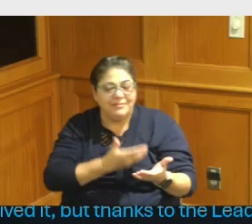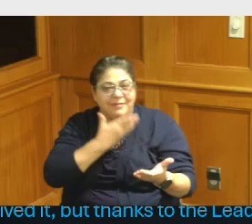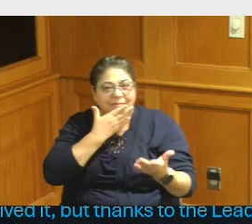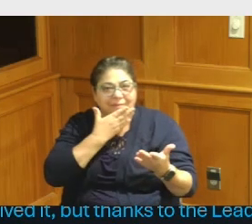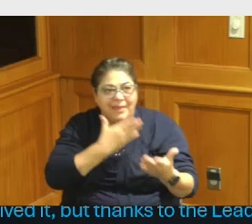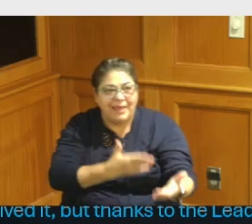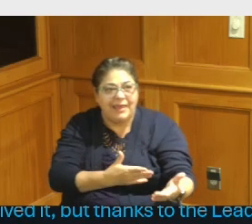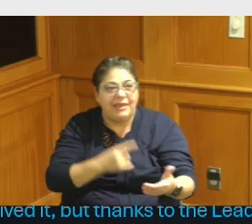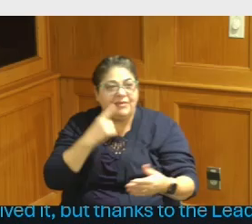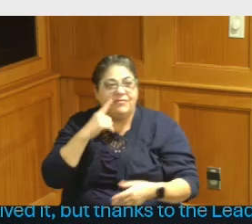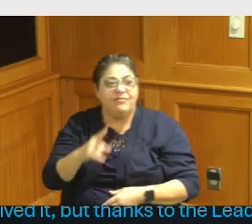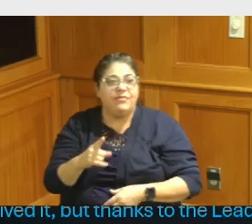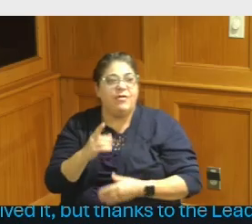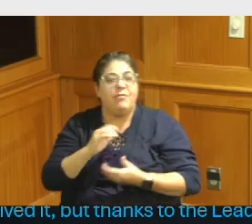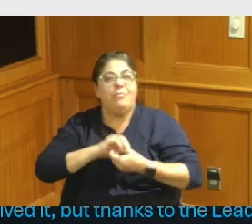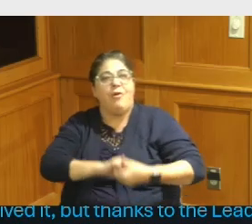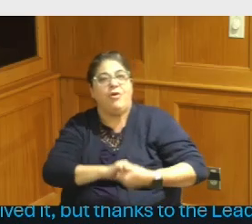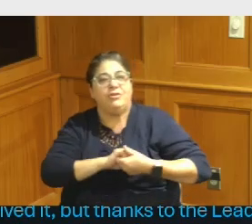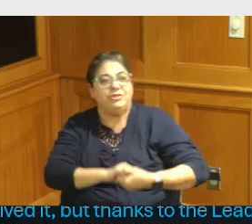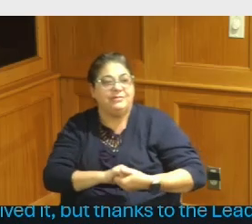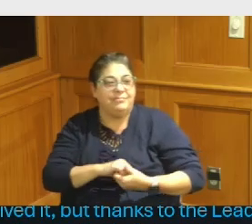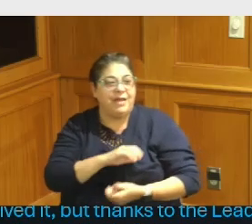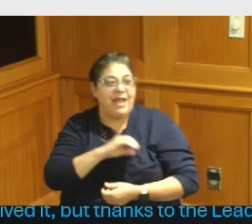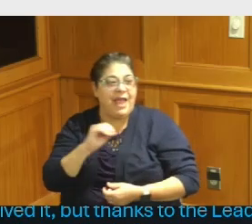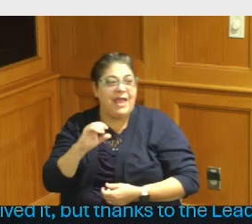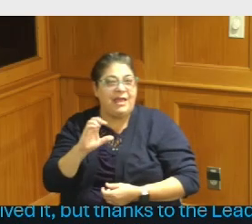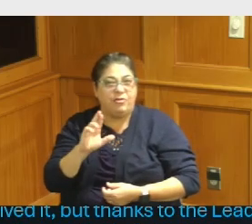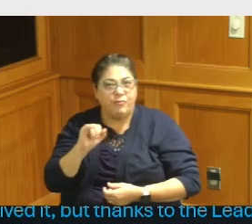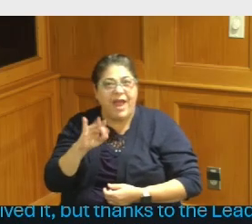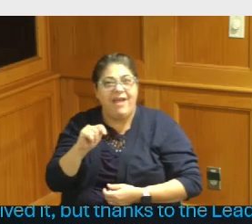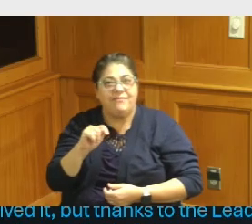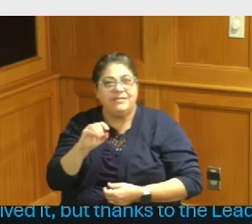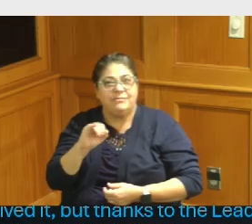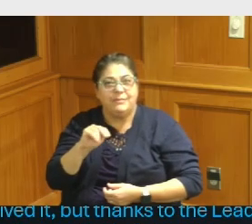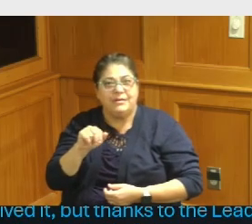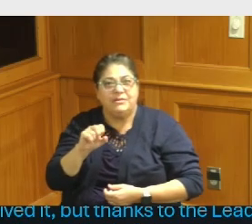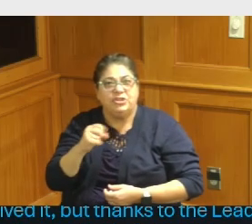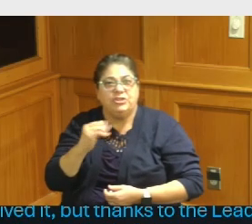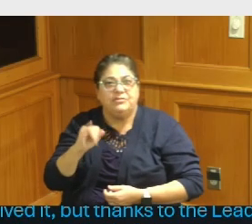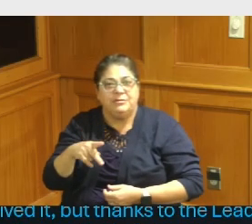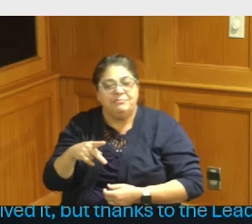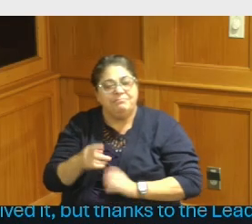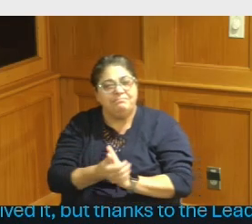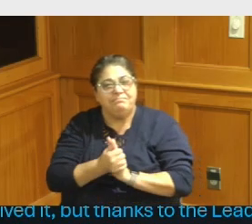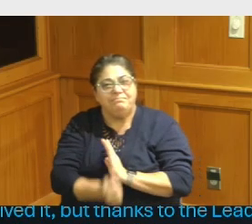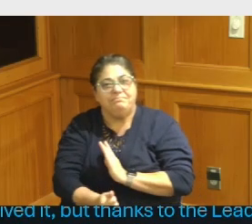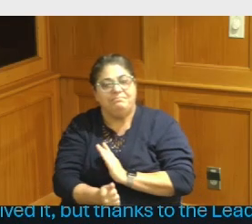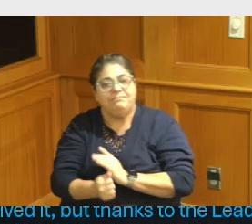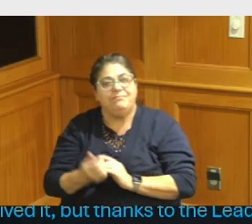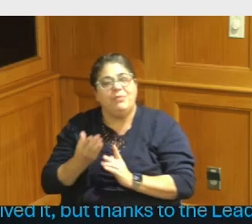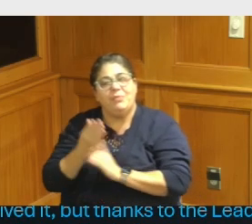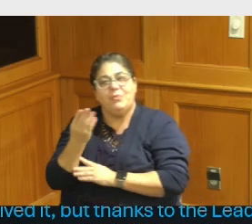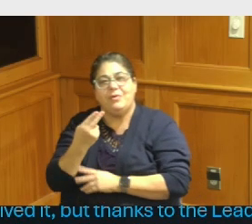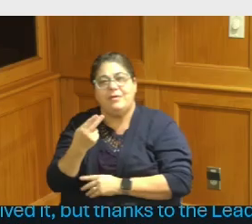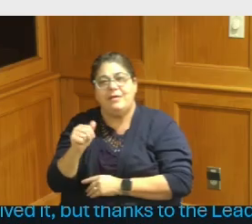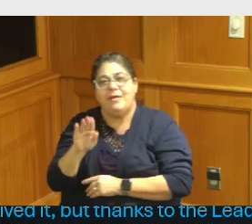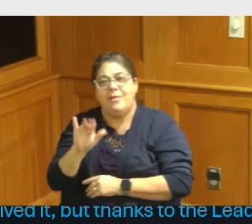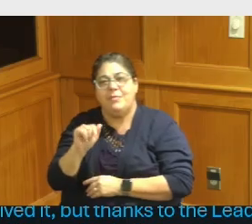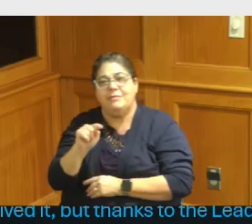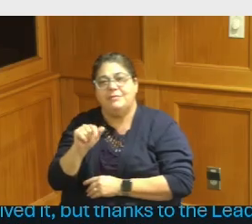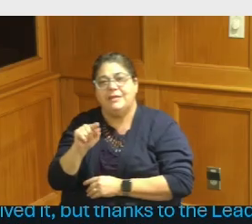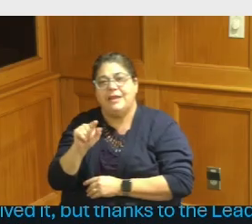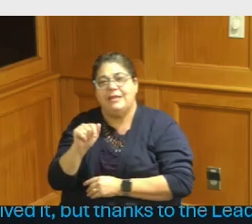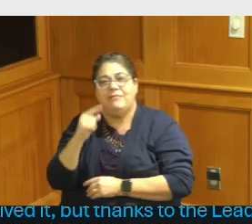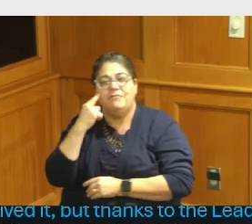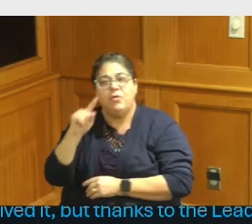for the partnership and the craftsmanship that was put into her home through our partner Habitat for Humanity, who managed